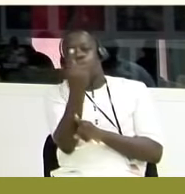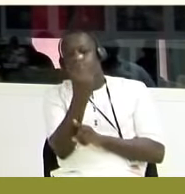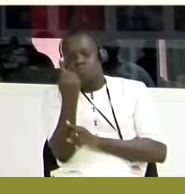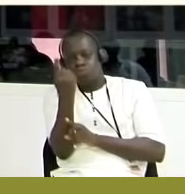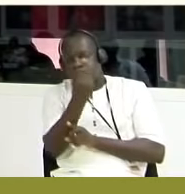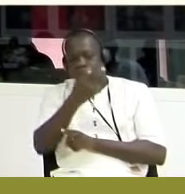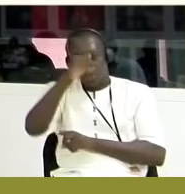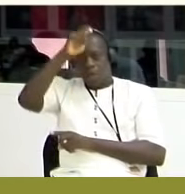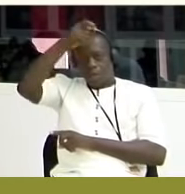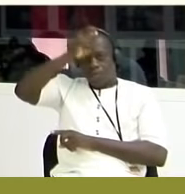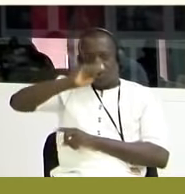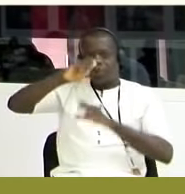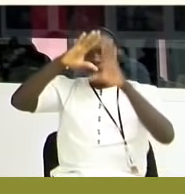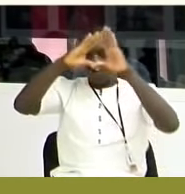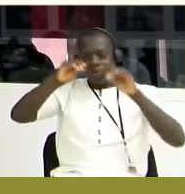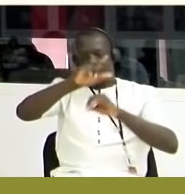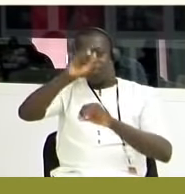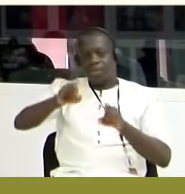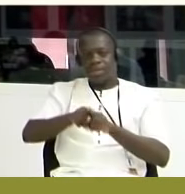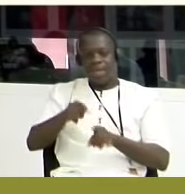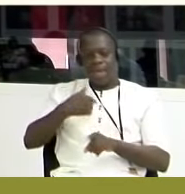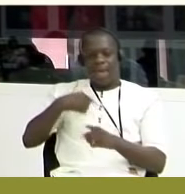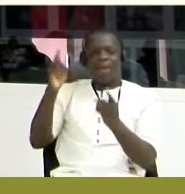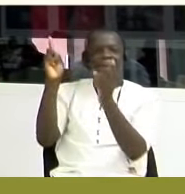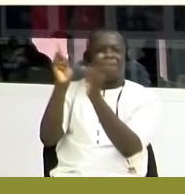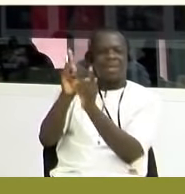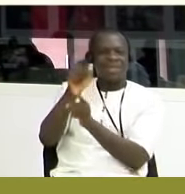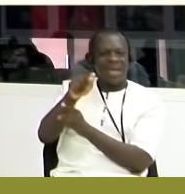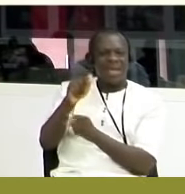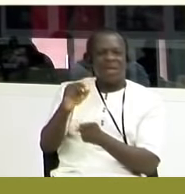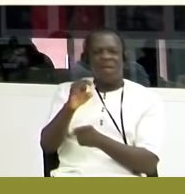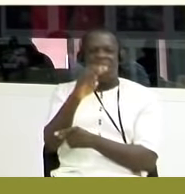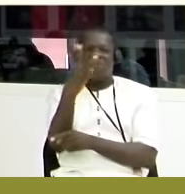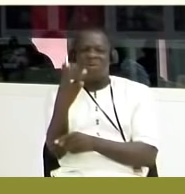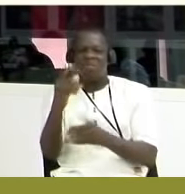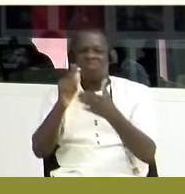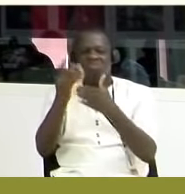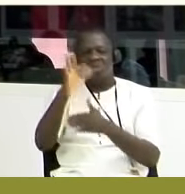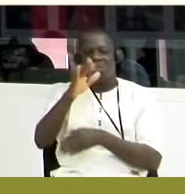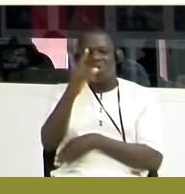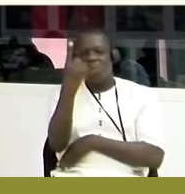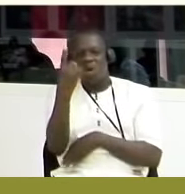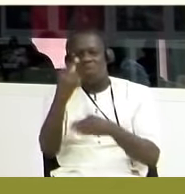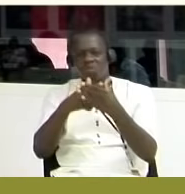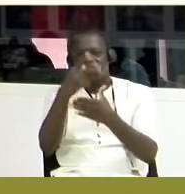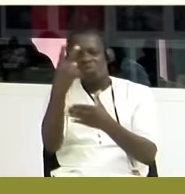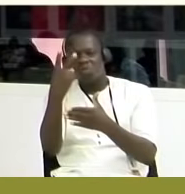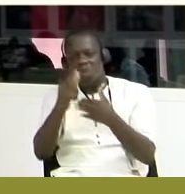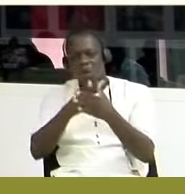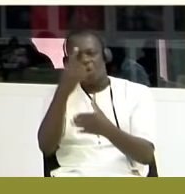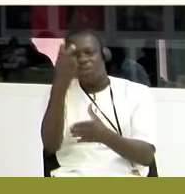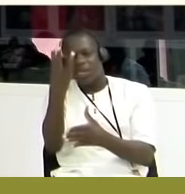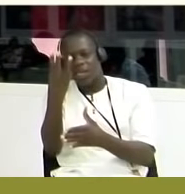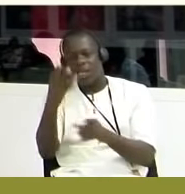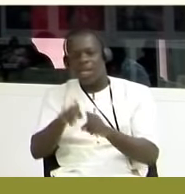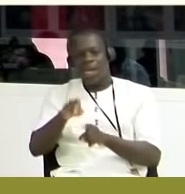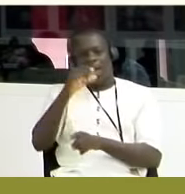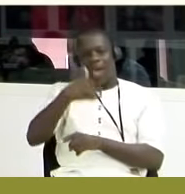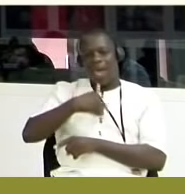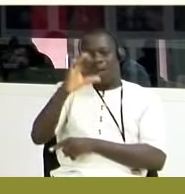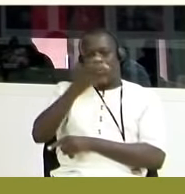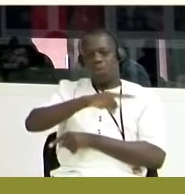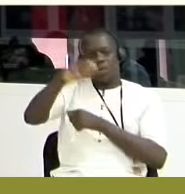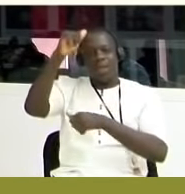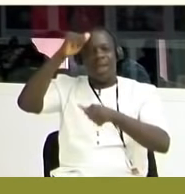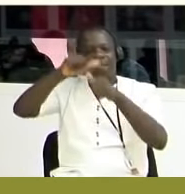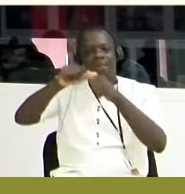few, maybe one or two or three, I don't know, I don't remember exactly, who were guarding the detained students. And